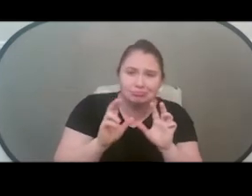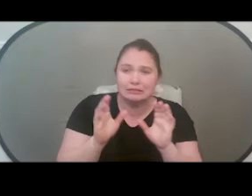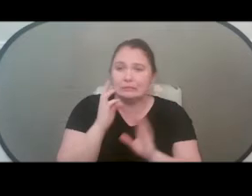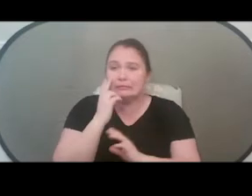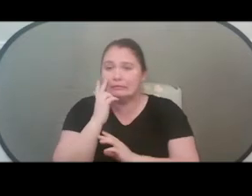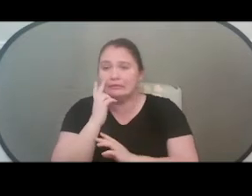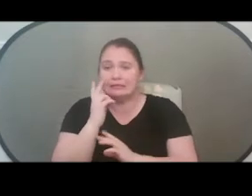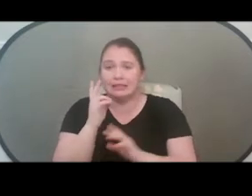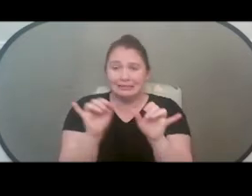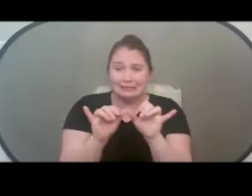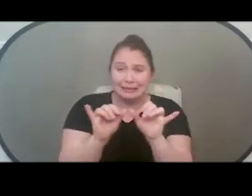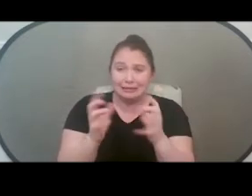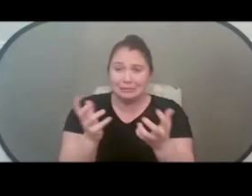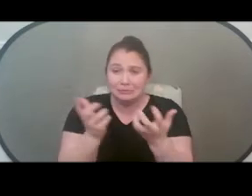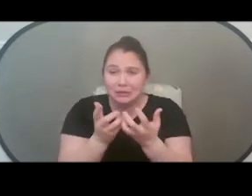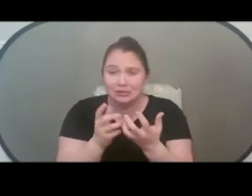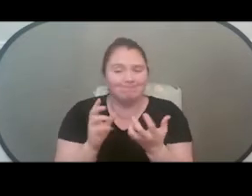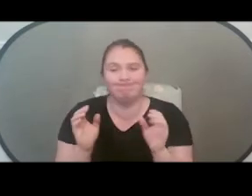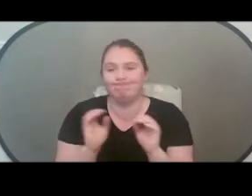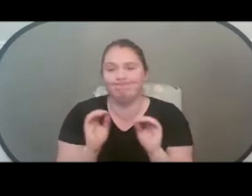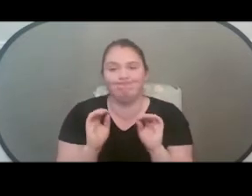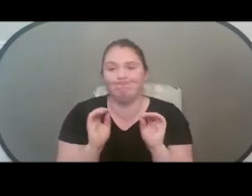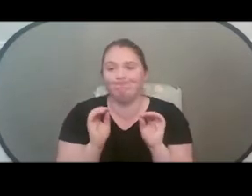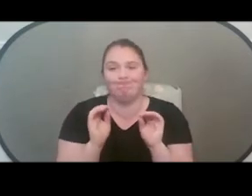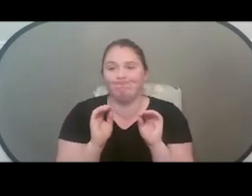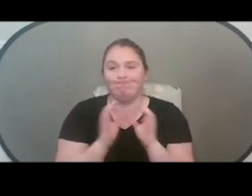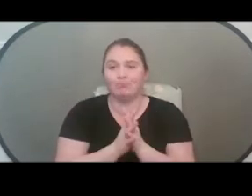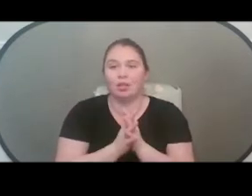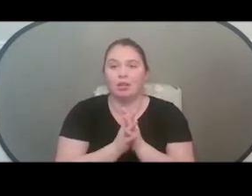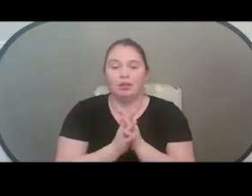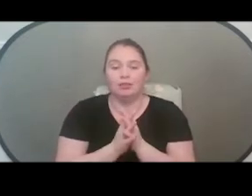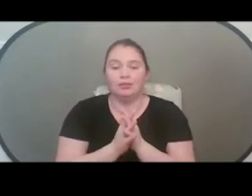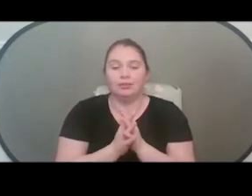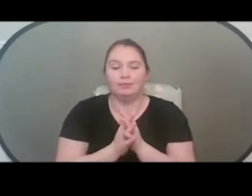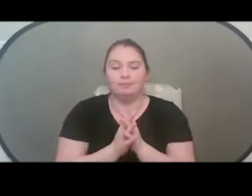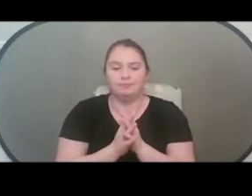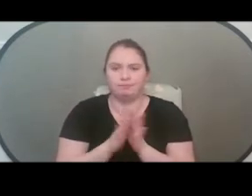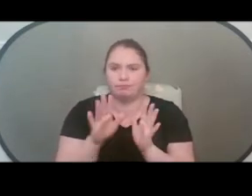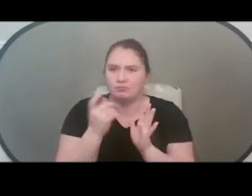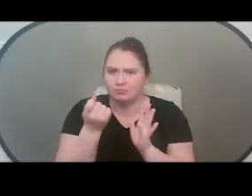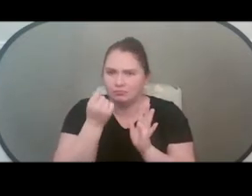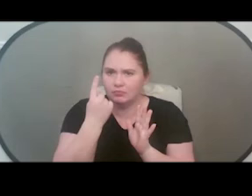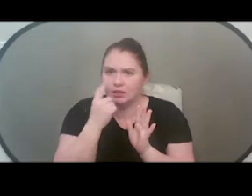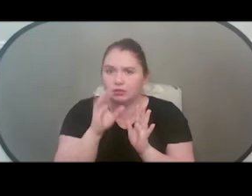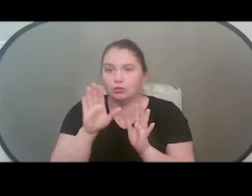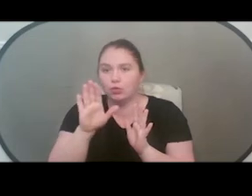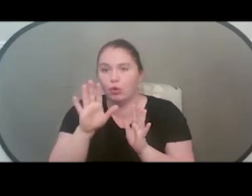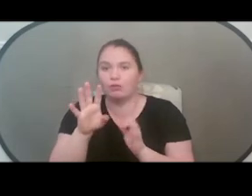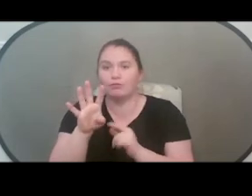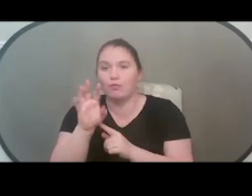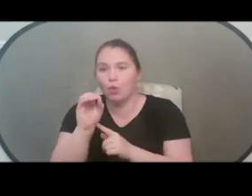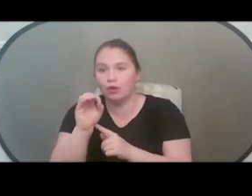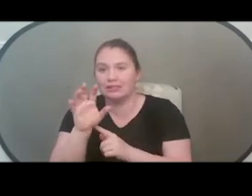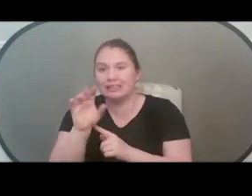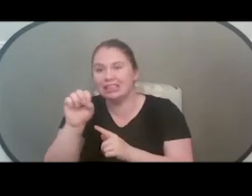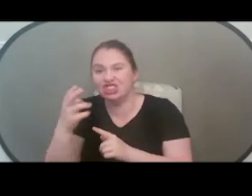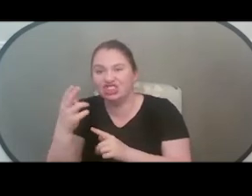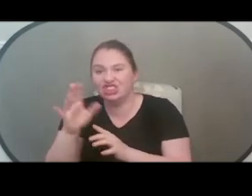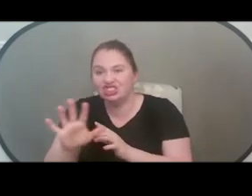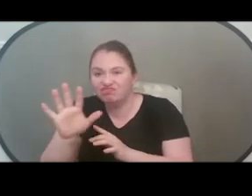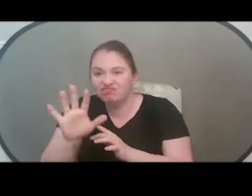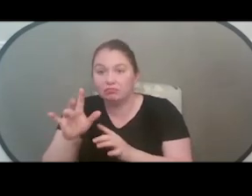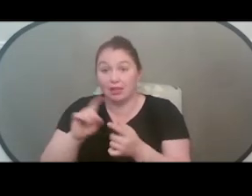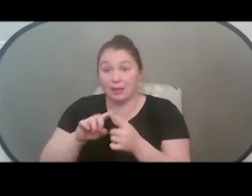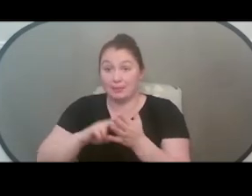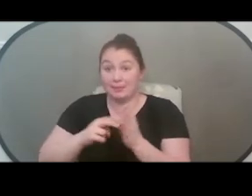of that size. You know, and we're not saying your 40-ish acre site right now is too